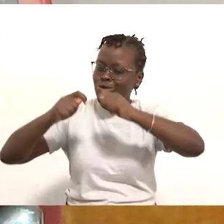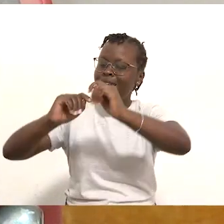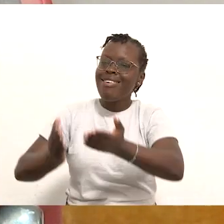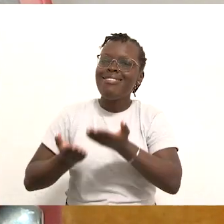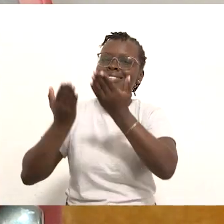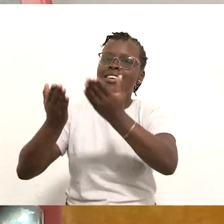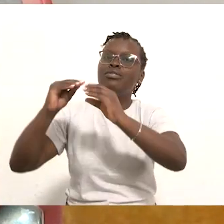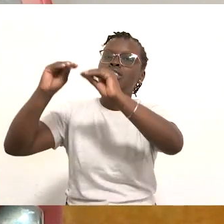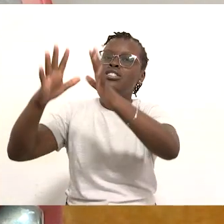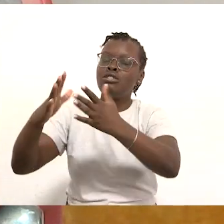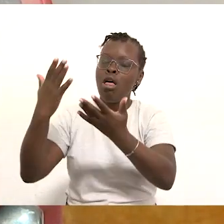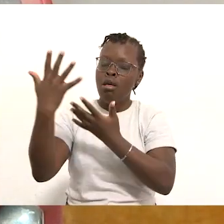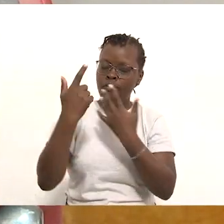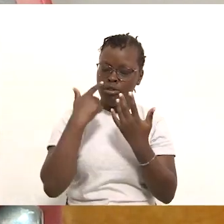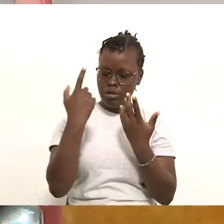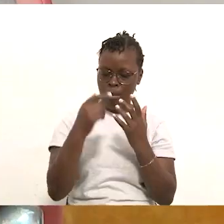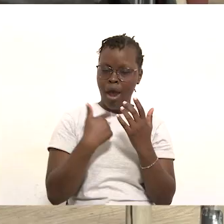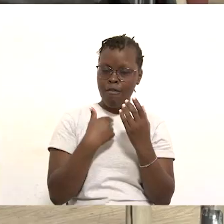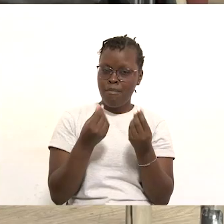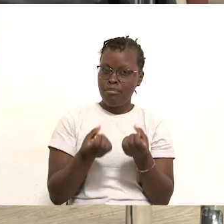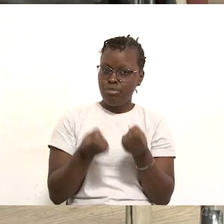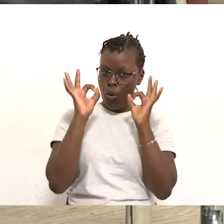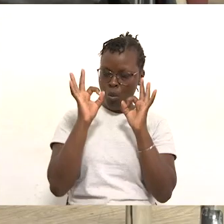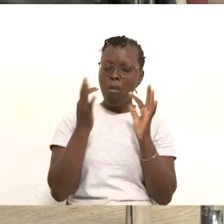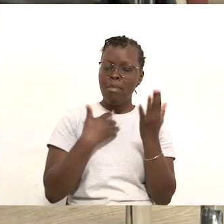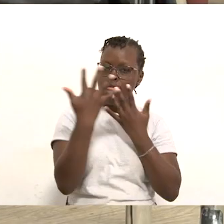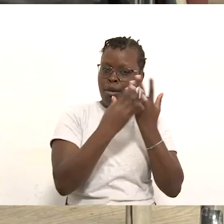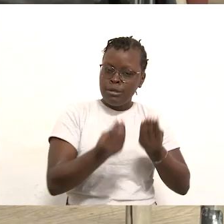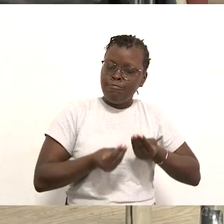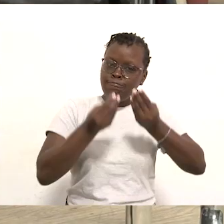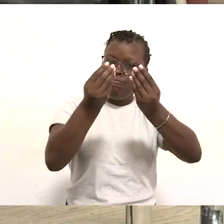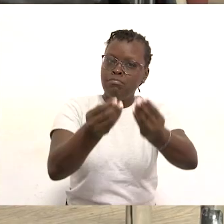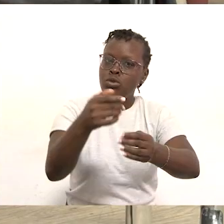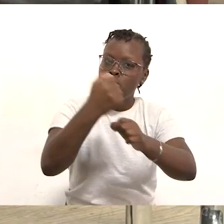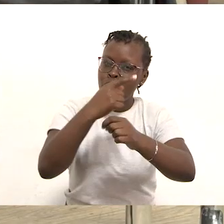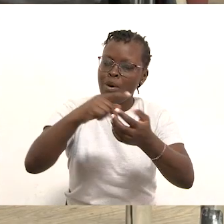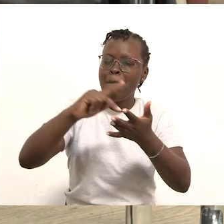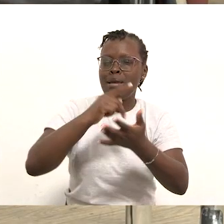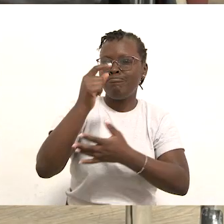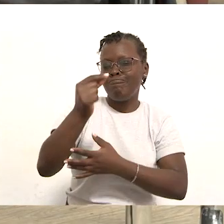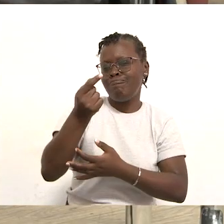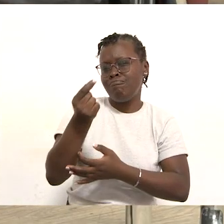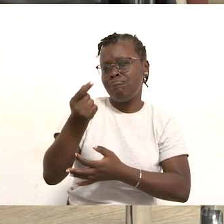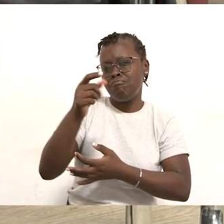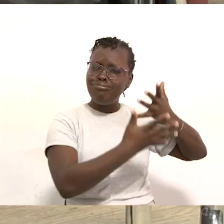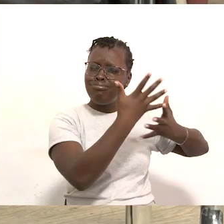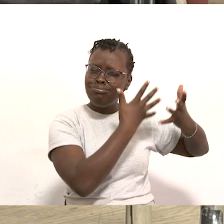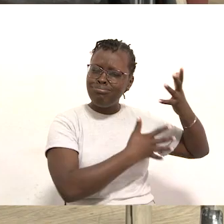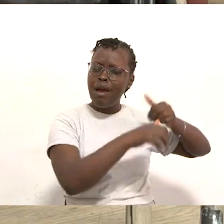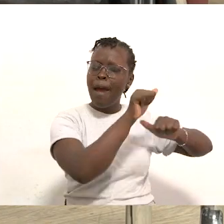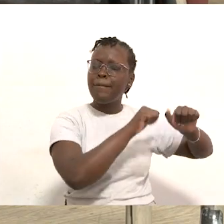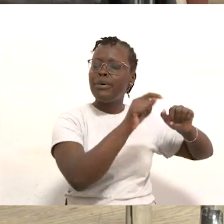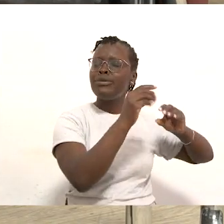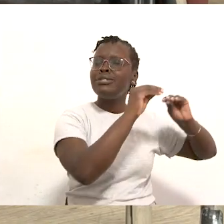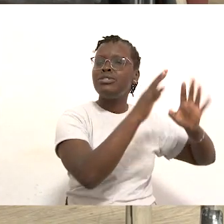pole. That is the only way we can be able to bring the schools at the bottom to at least come and try and compete with those at the top. There is